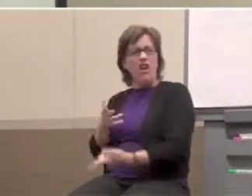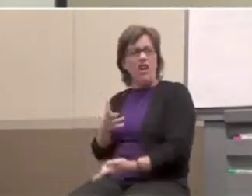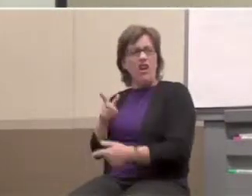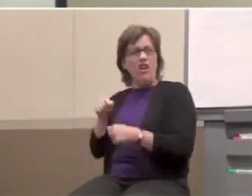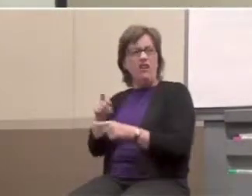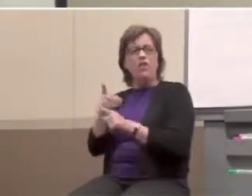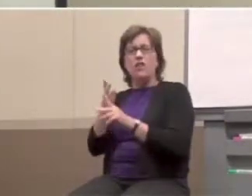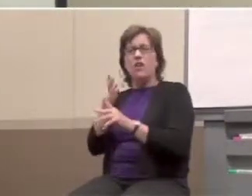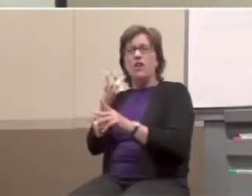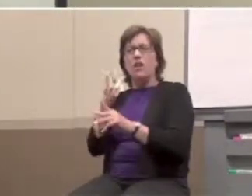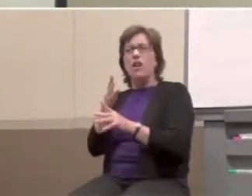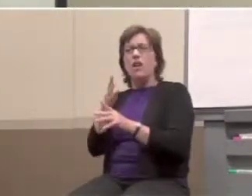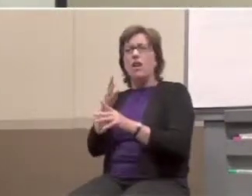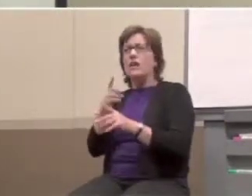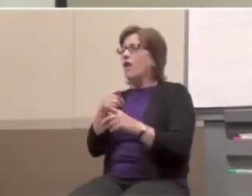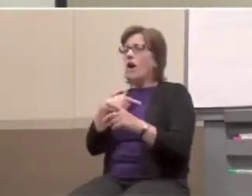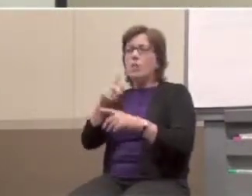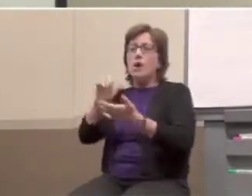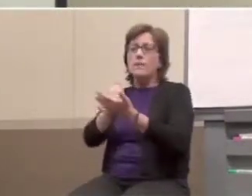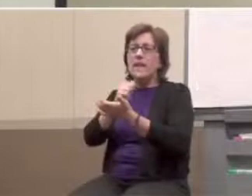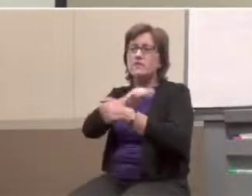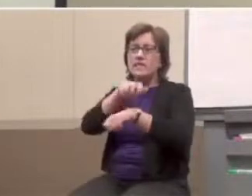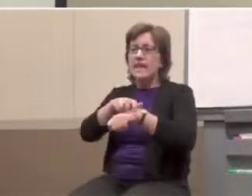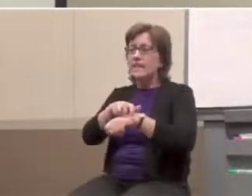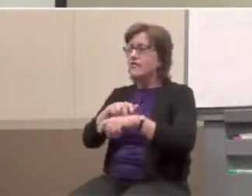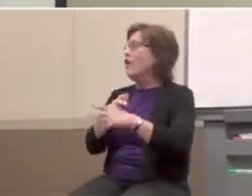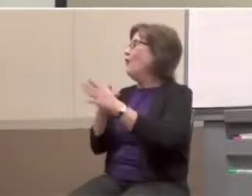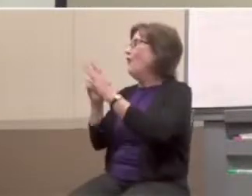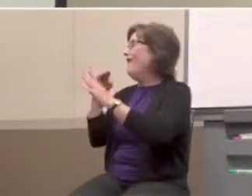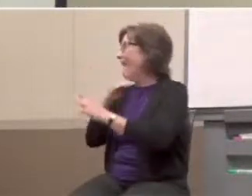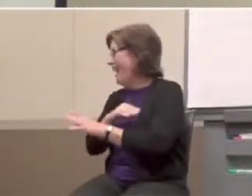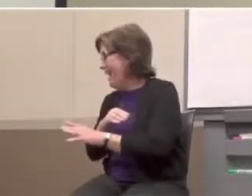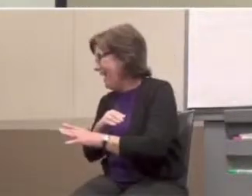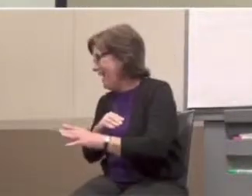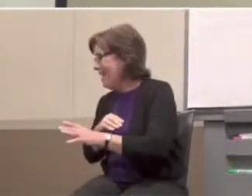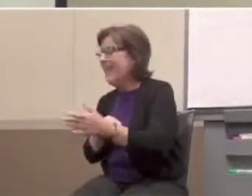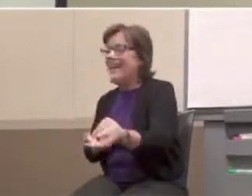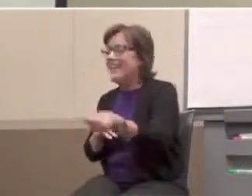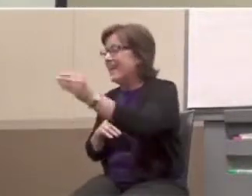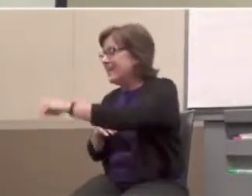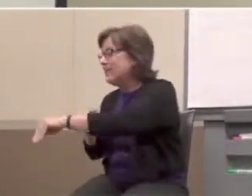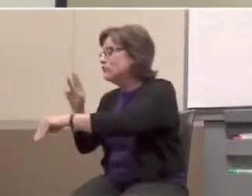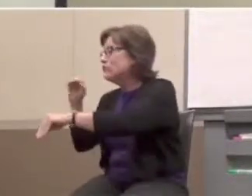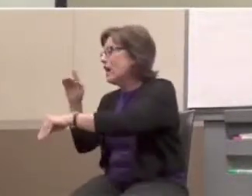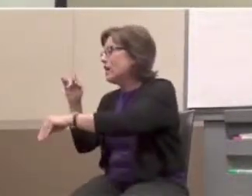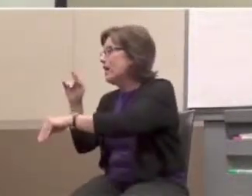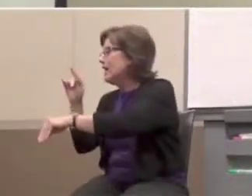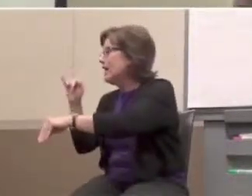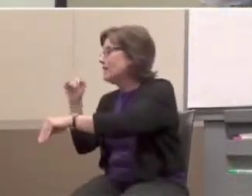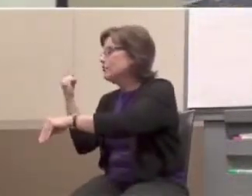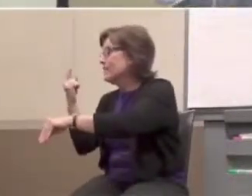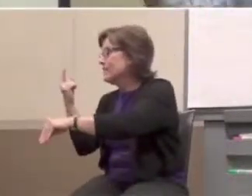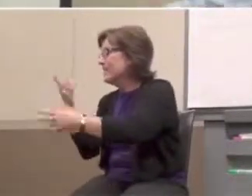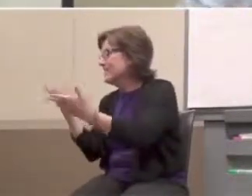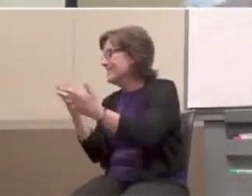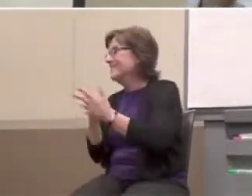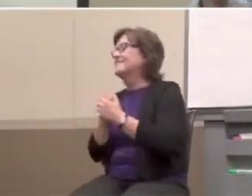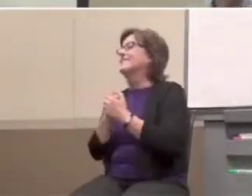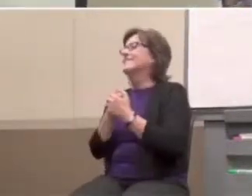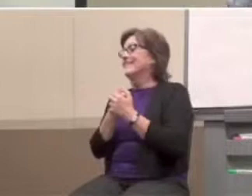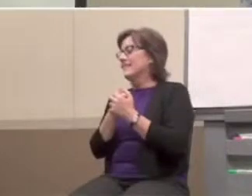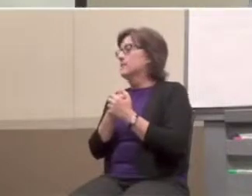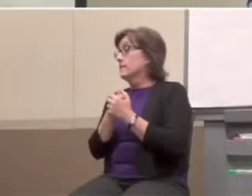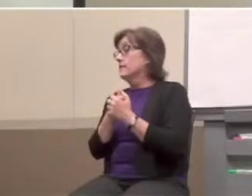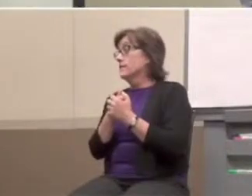mashed potatoes. Oh, that's a lie. And they give you broccoli or something. So you exaggerate